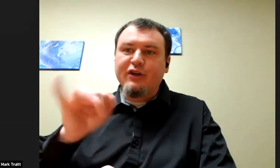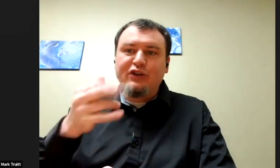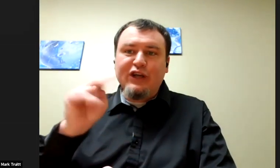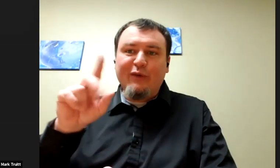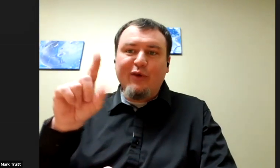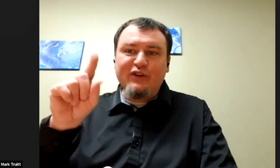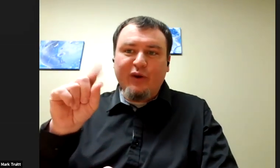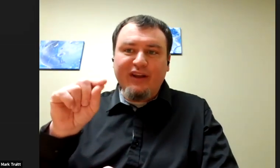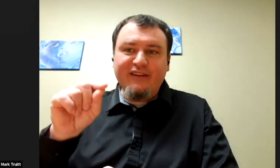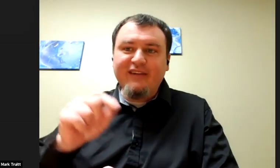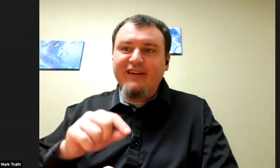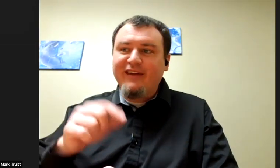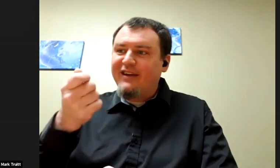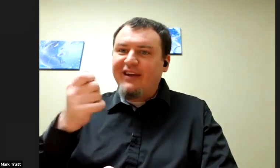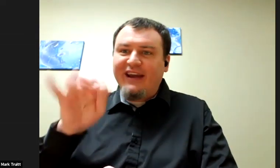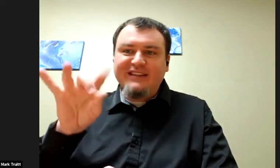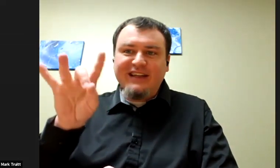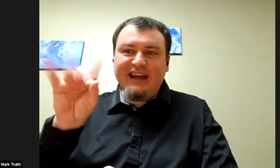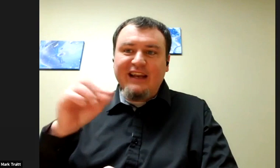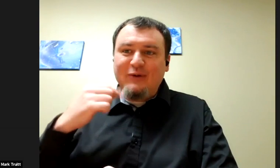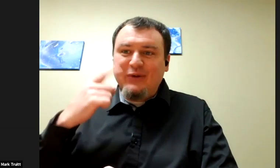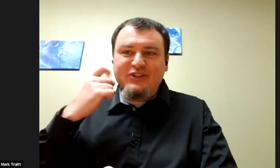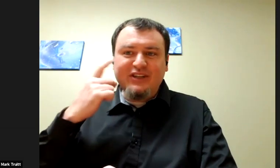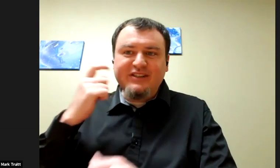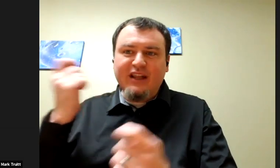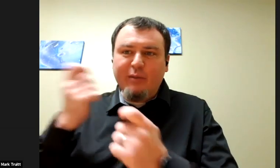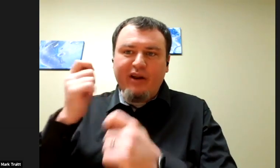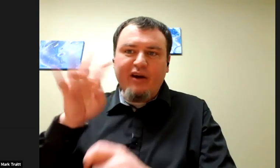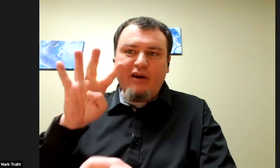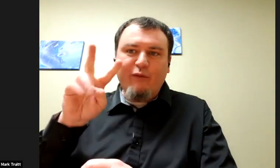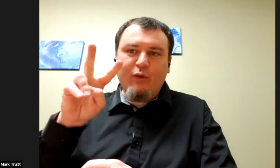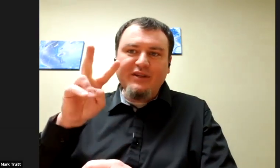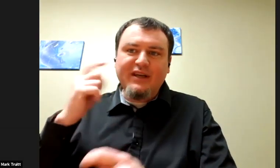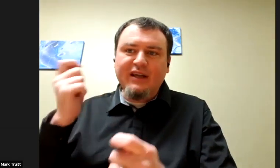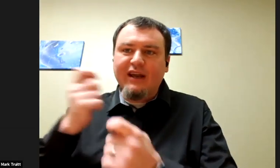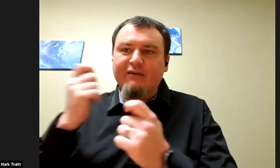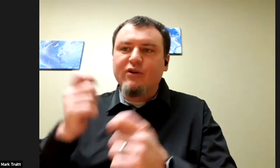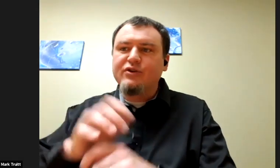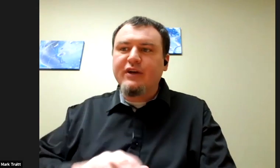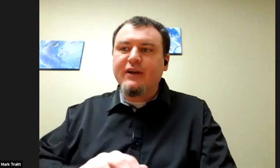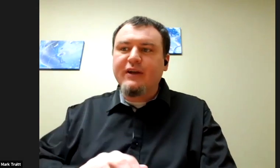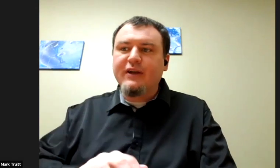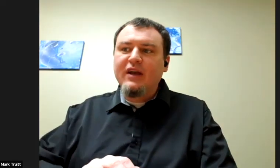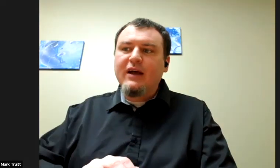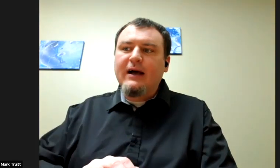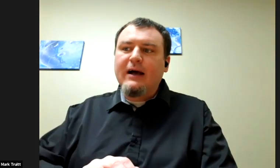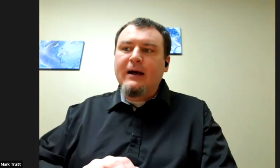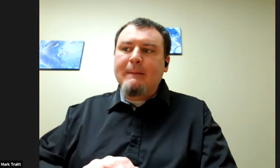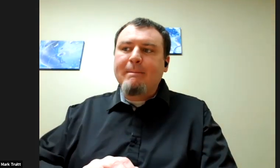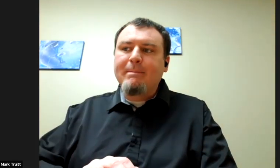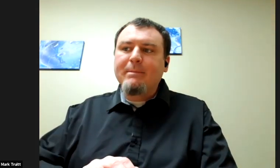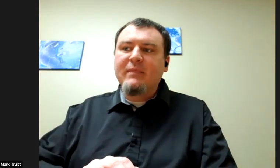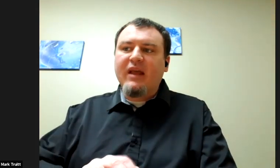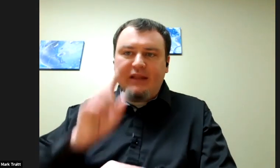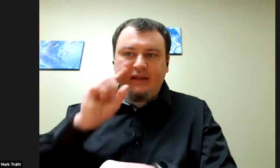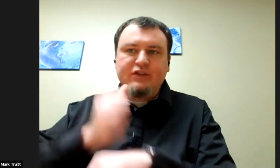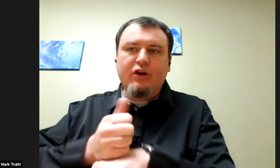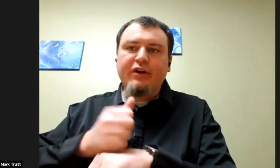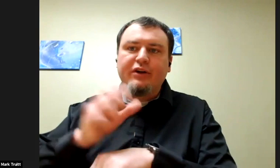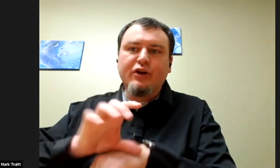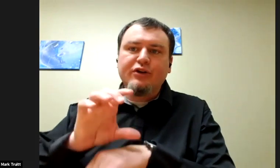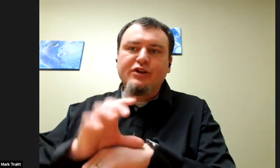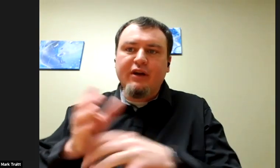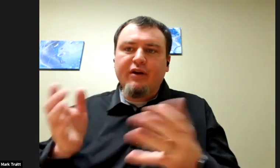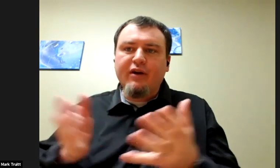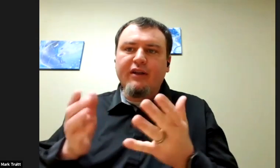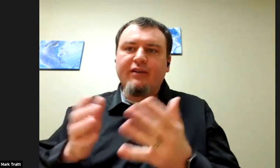church. January 20th, 1980, we just celebrated our 42nd anniversary, and they